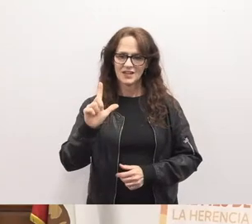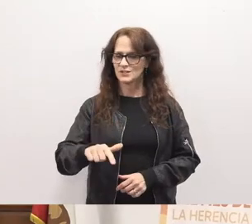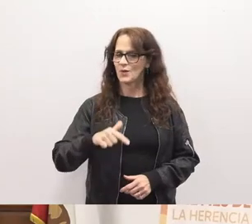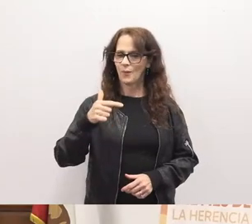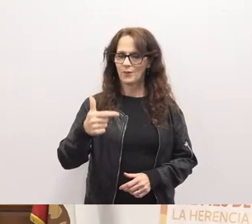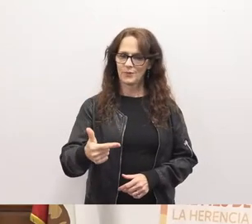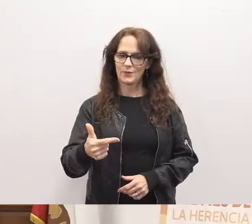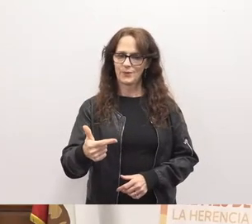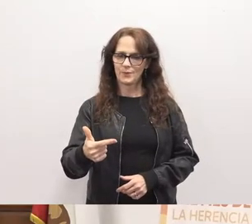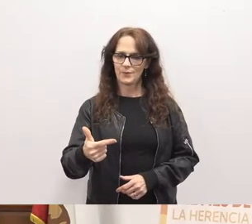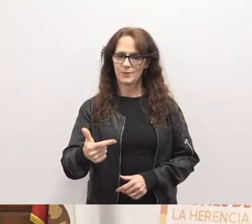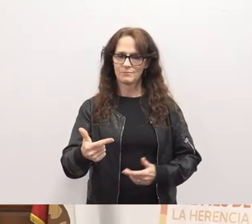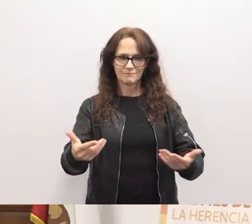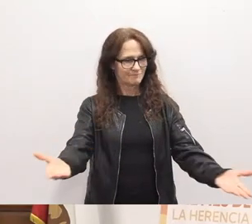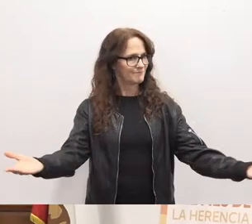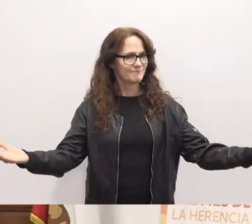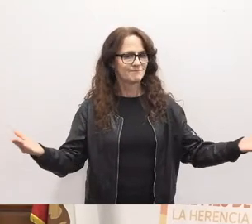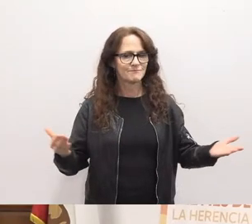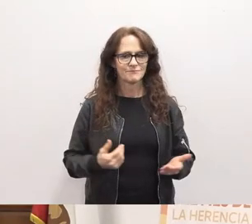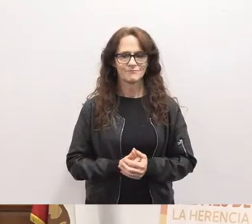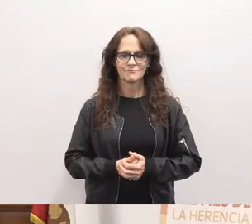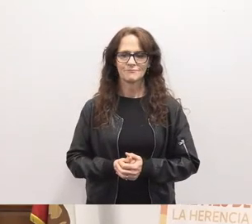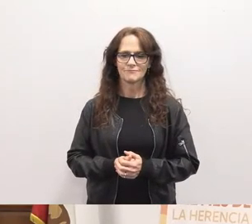turn. You have the floor.